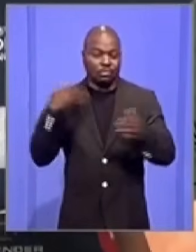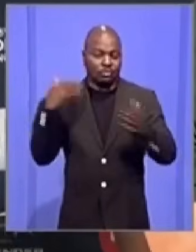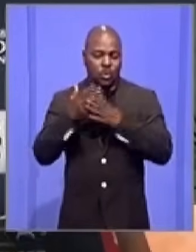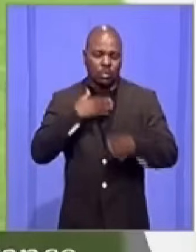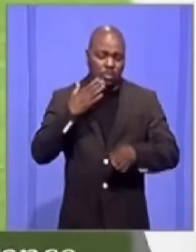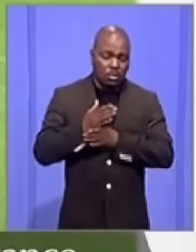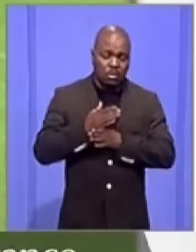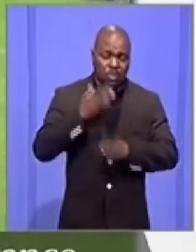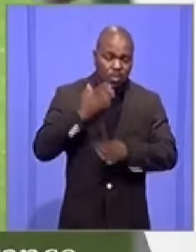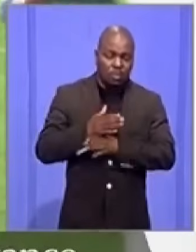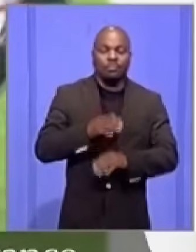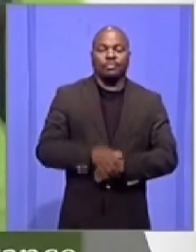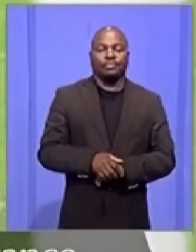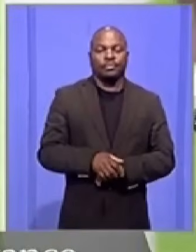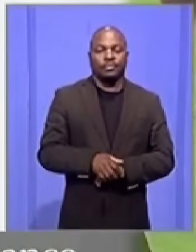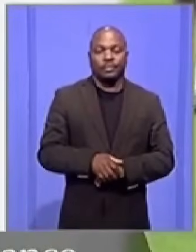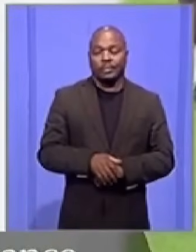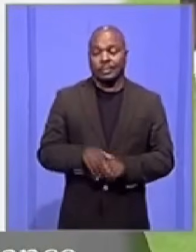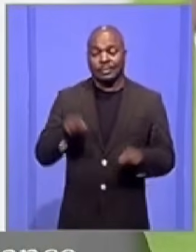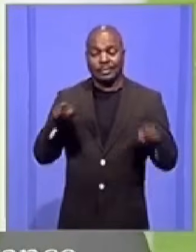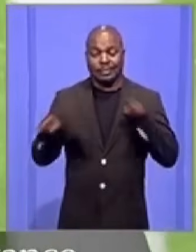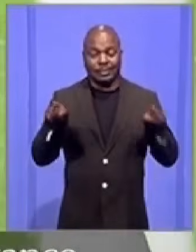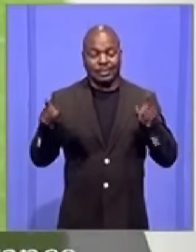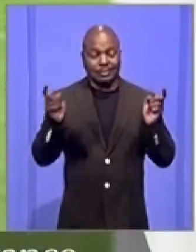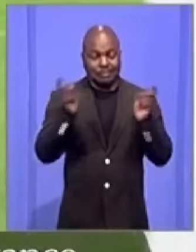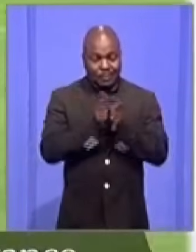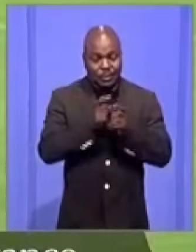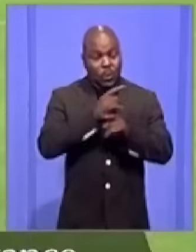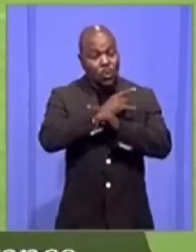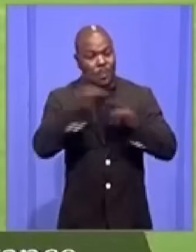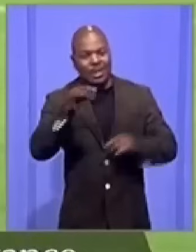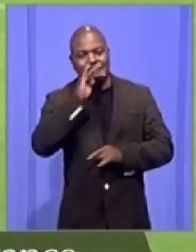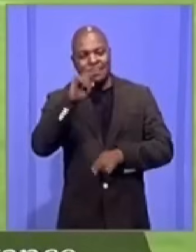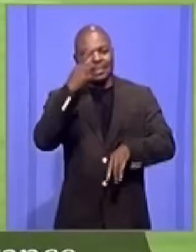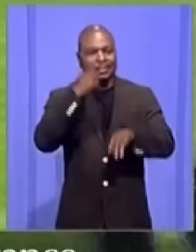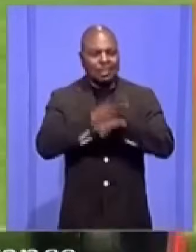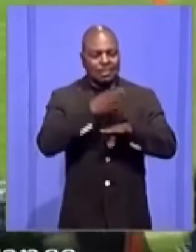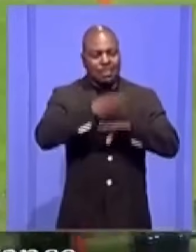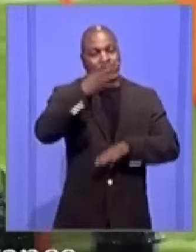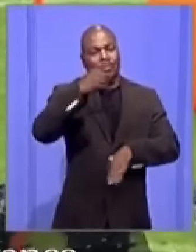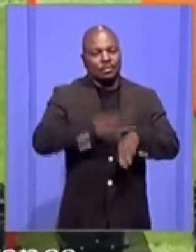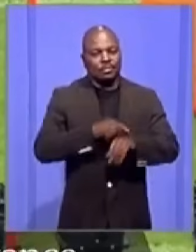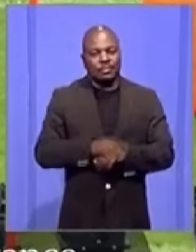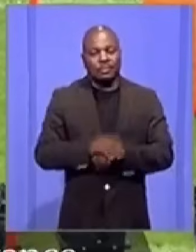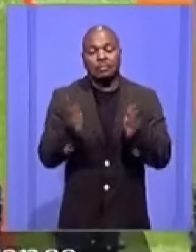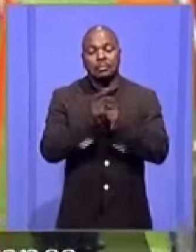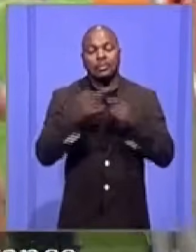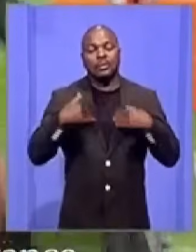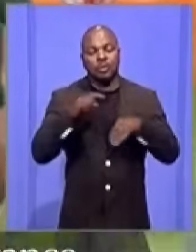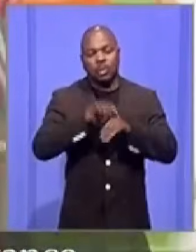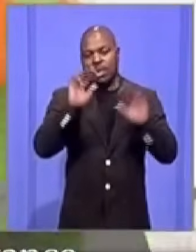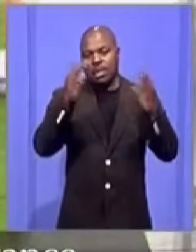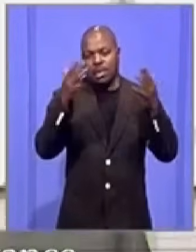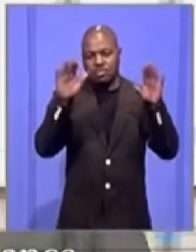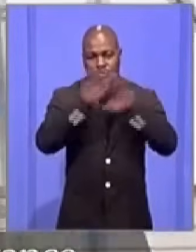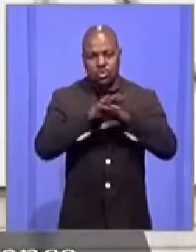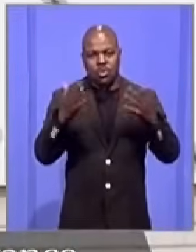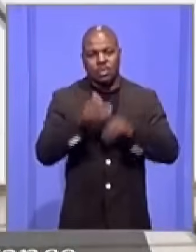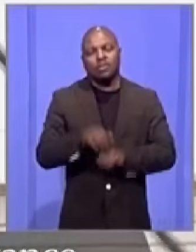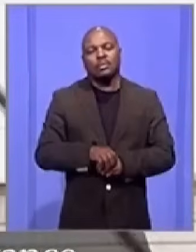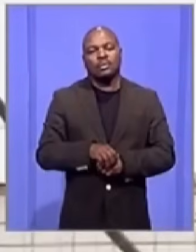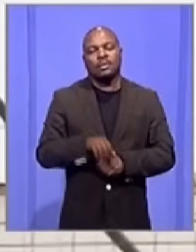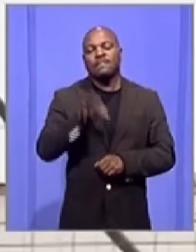hard work. Phenyo ya magareng ga ditlhopha tse ka bobedi e tla ba history phadišanong ye. Papadi ka iri ya bosenyane bosigompio lepatlelong la